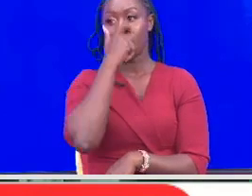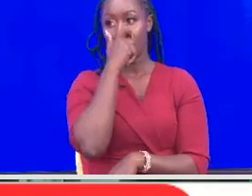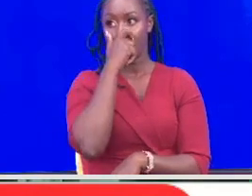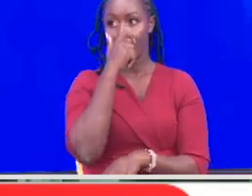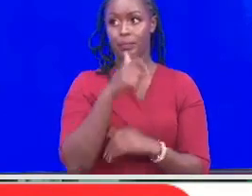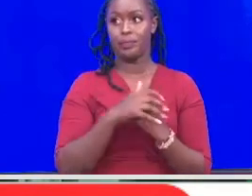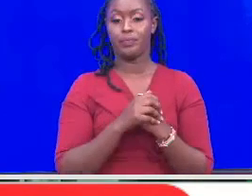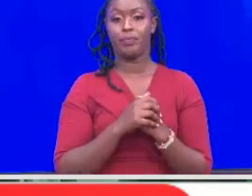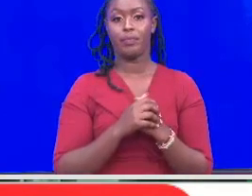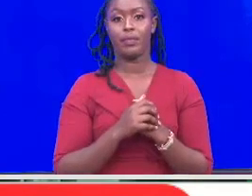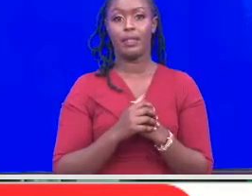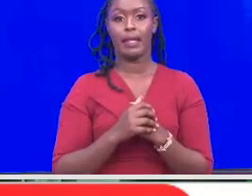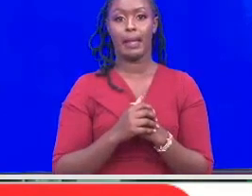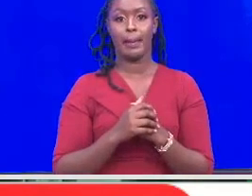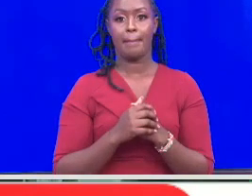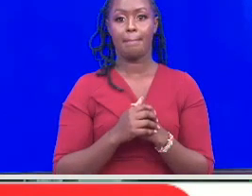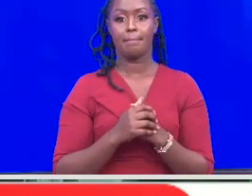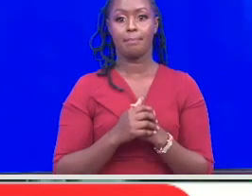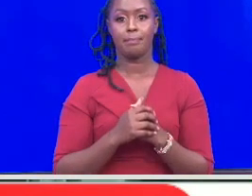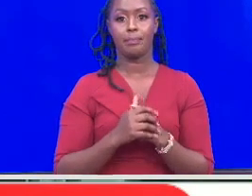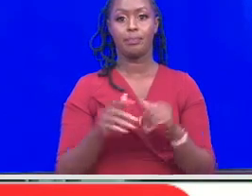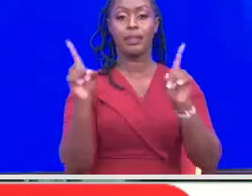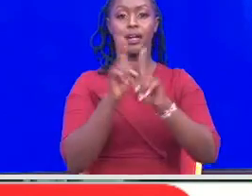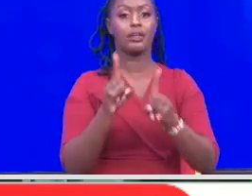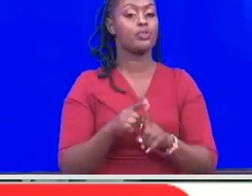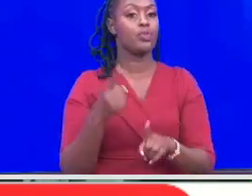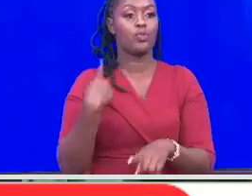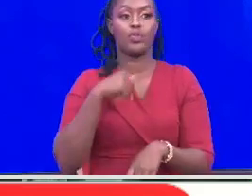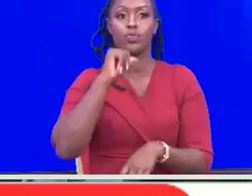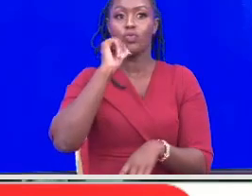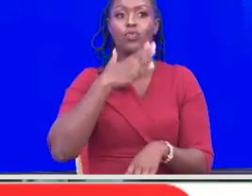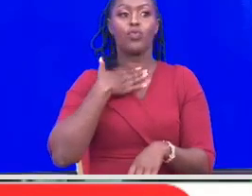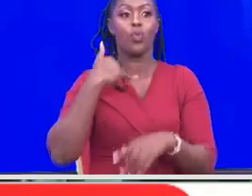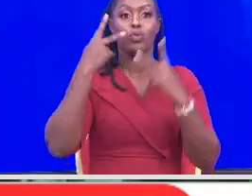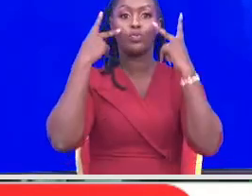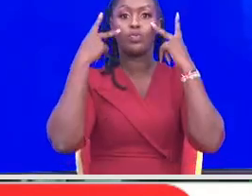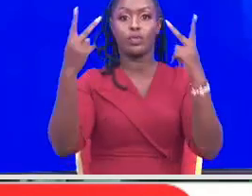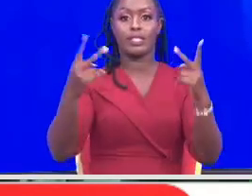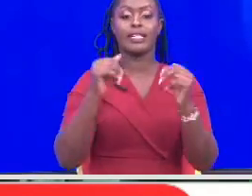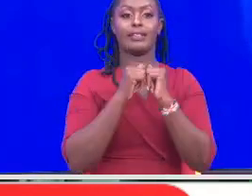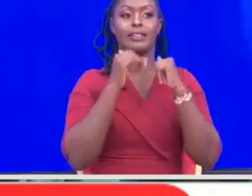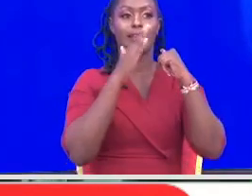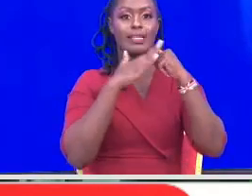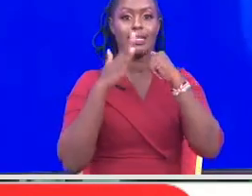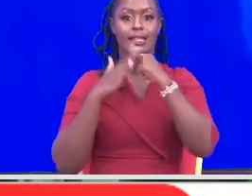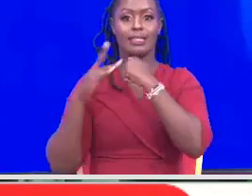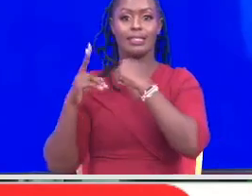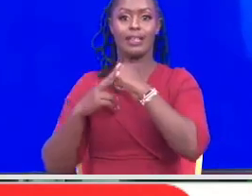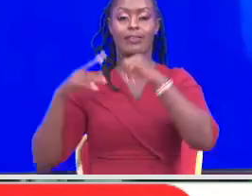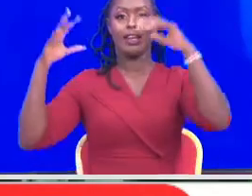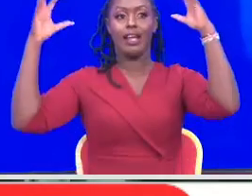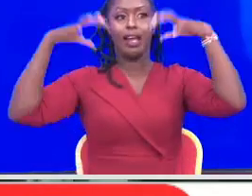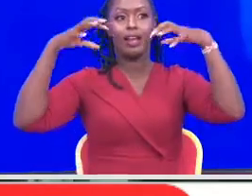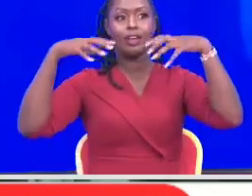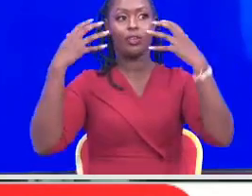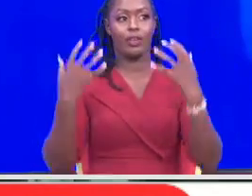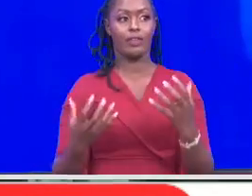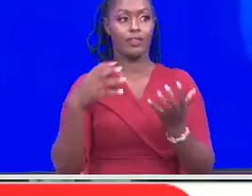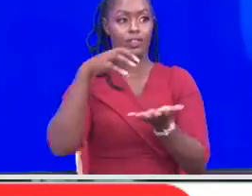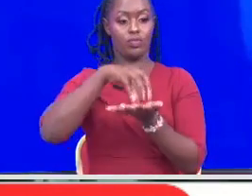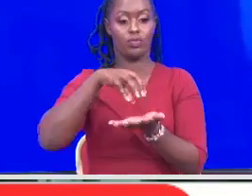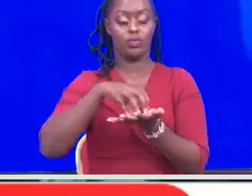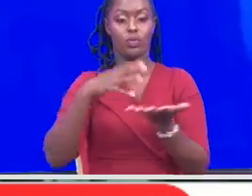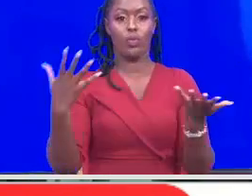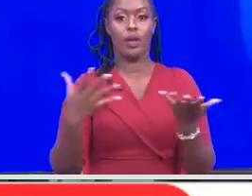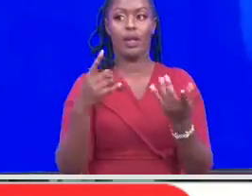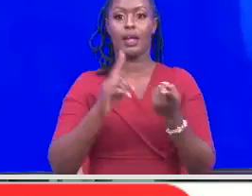livelihoods. We do not wish to see the 1997 El Nino situation, which more than 1.5 million